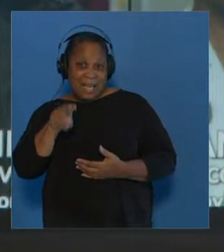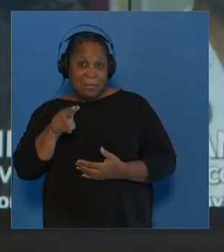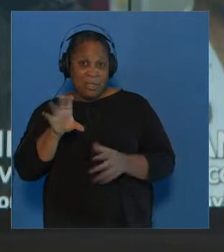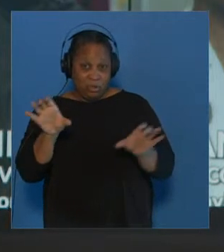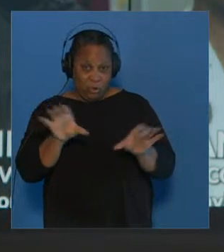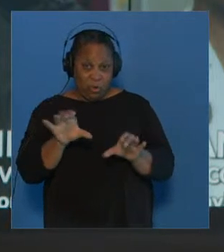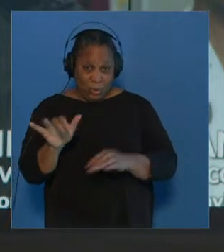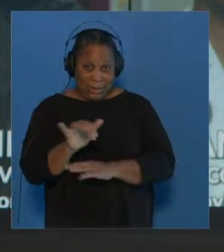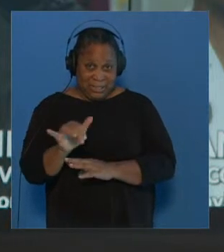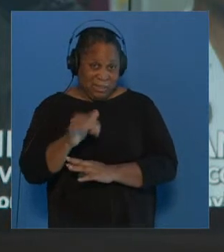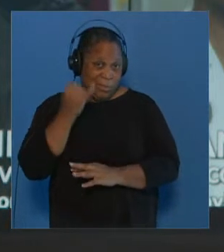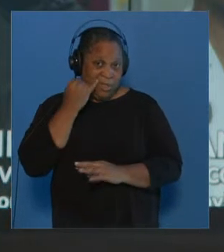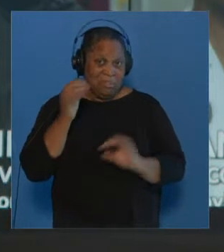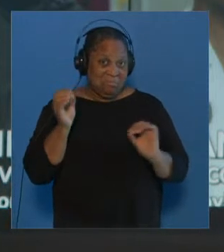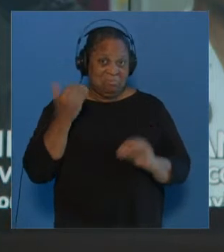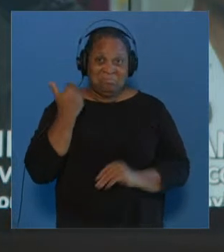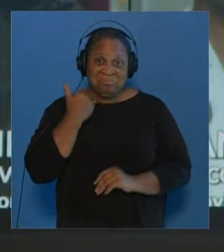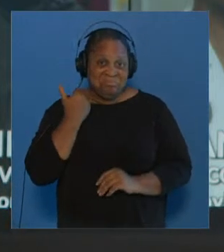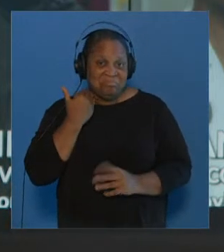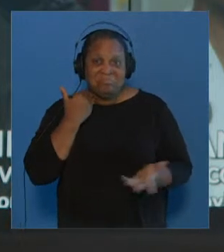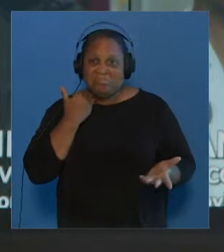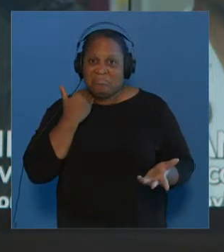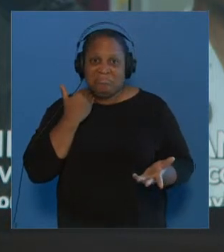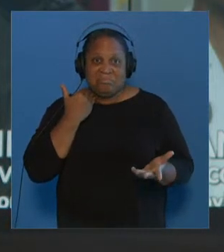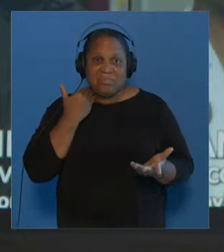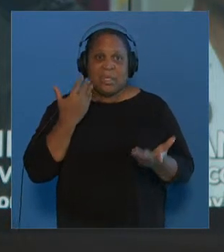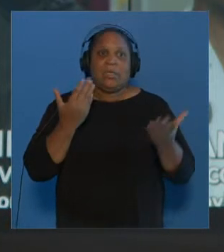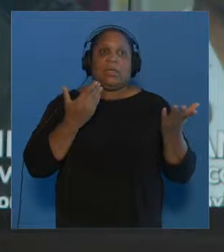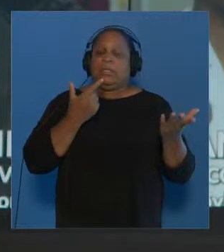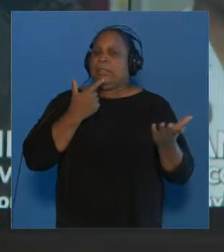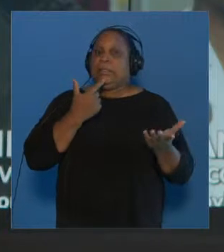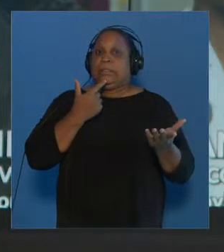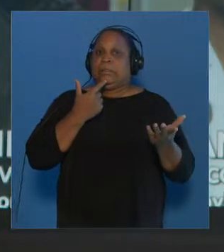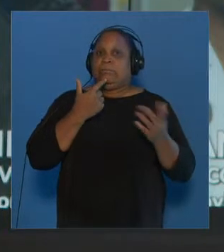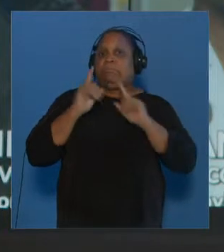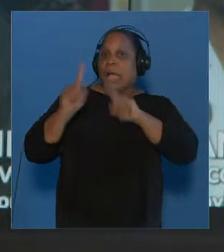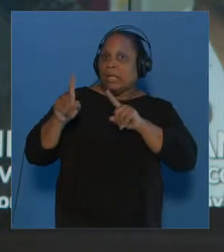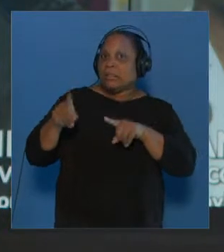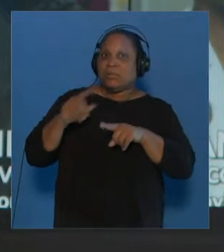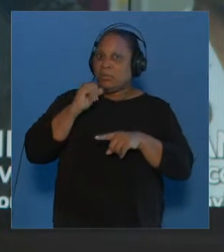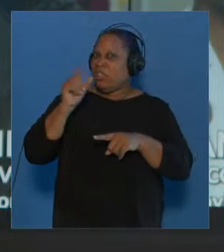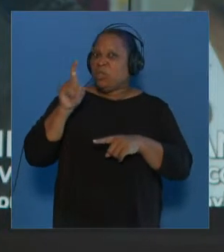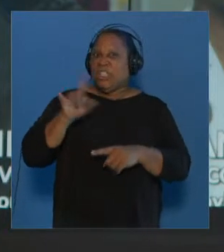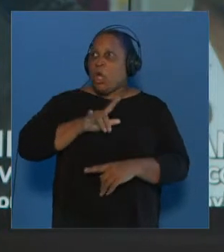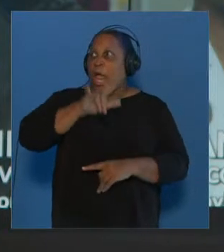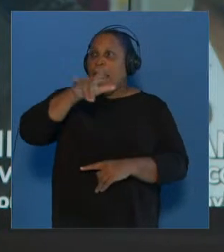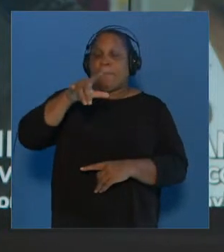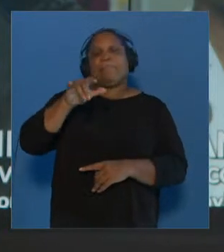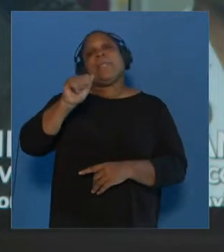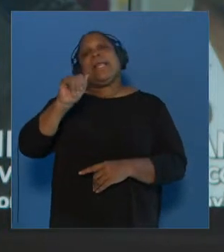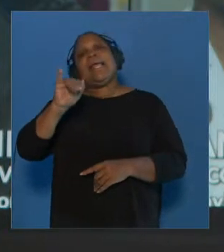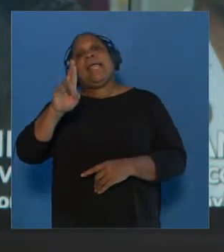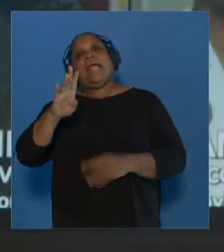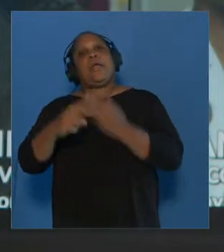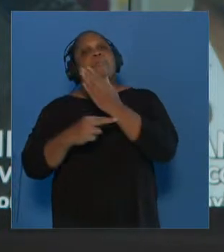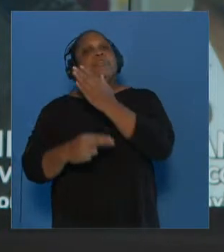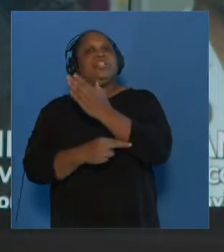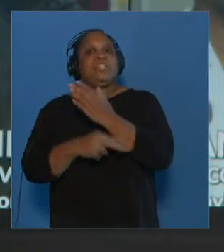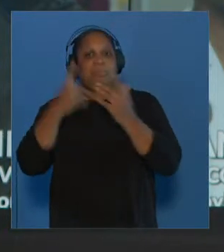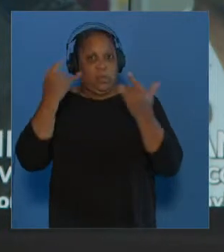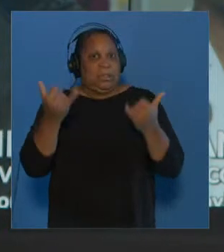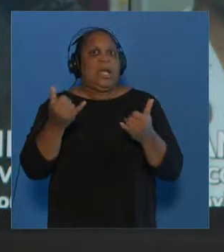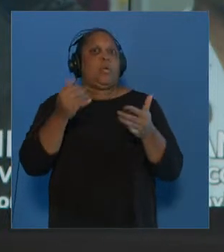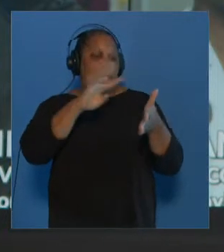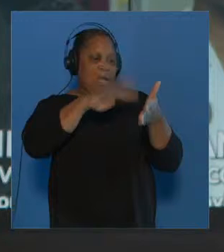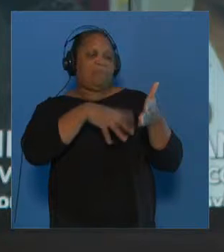Some of them, if they don't have any money, for example, to buy a ticket home? We don't necessarily have to do air bridges because our airport is open to regularly scheduled